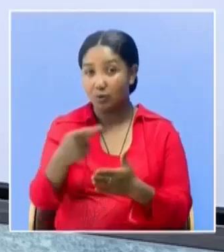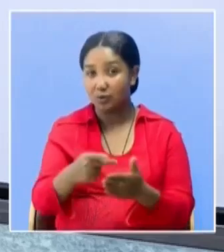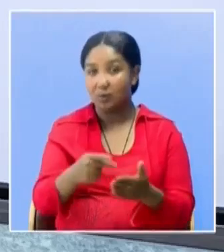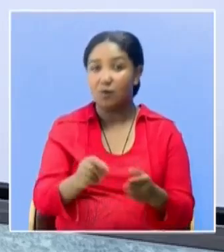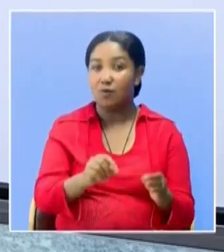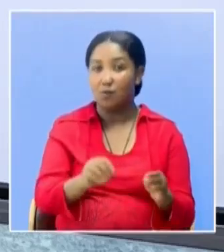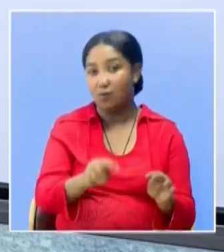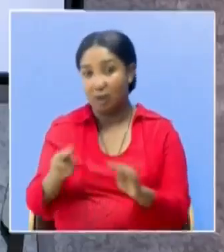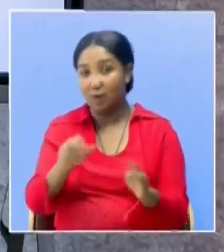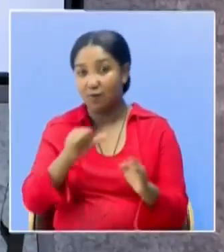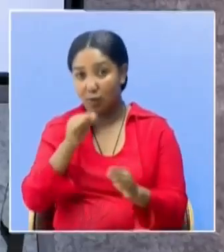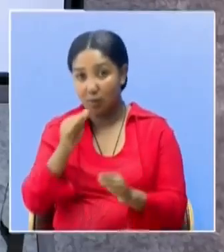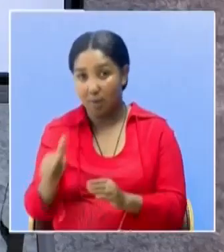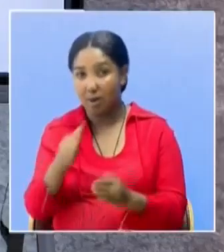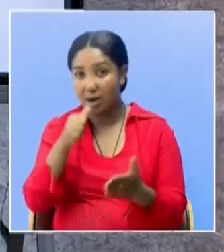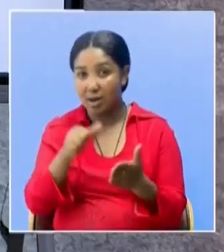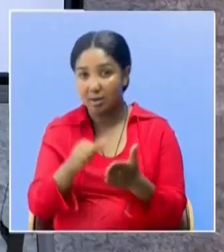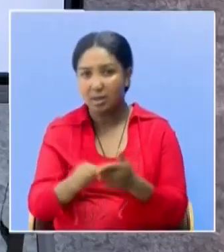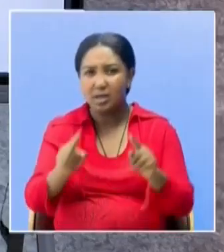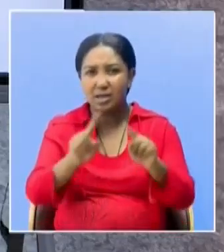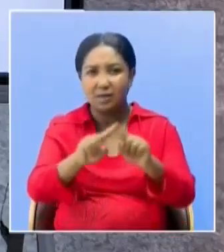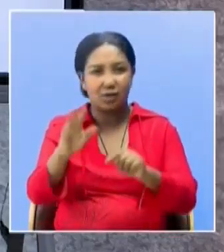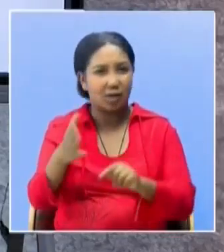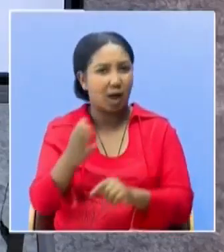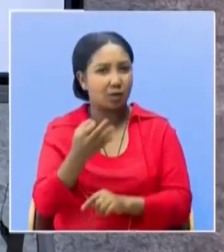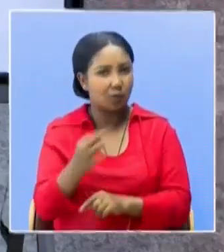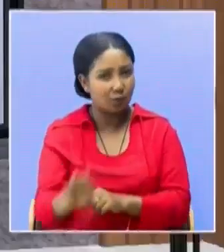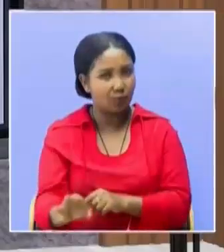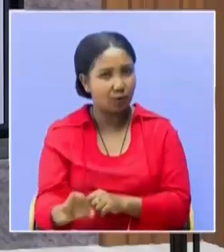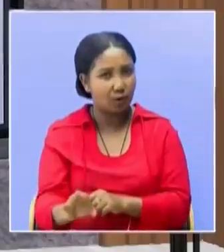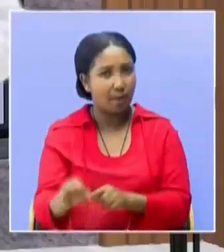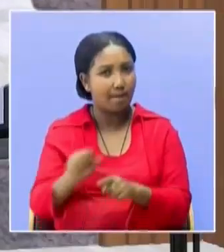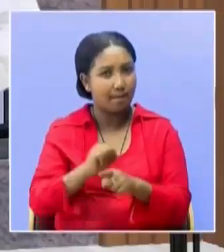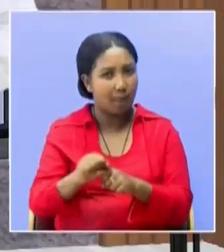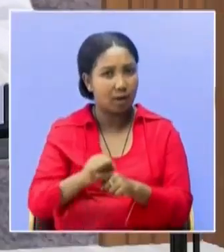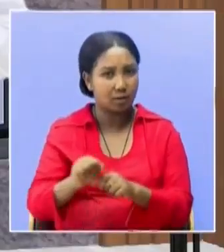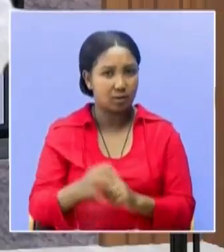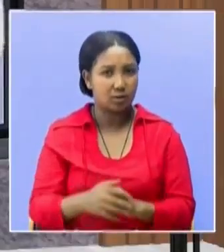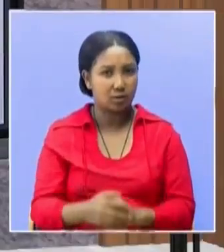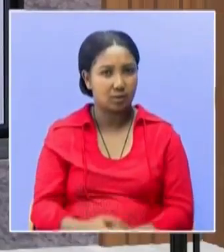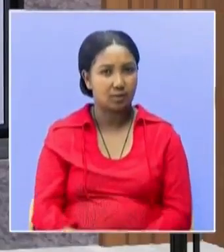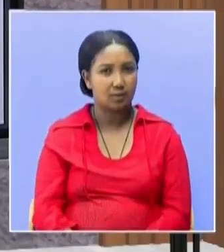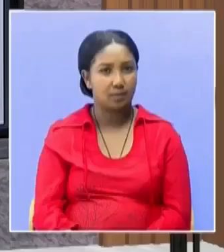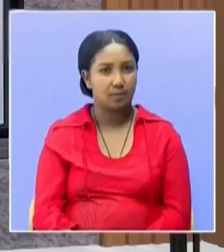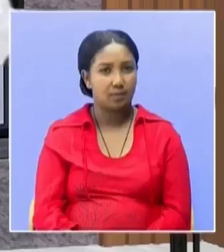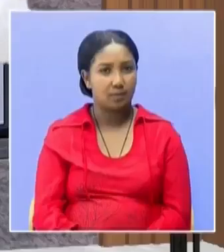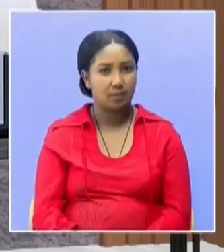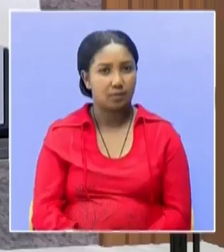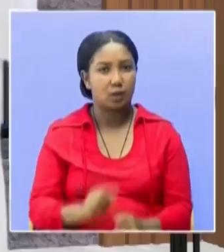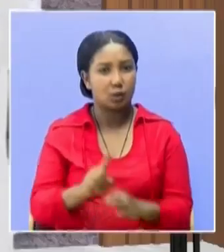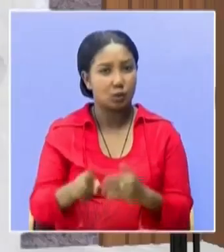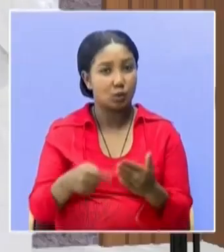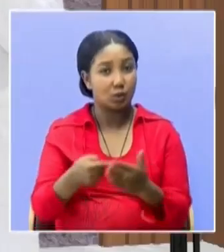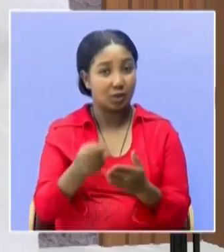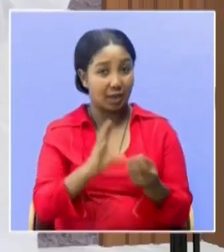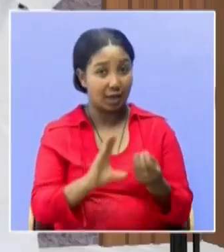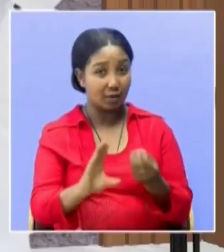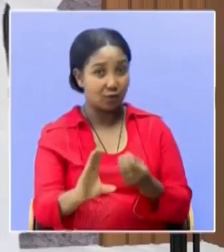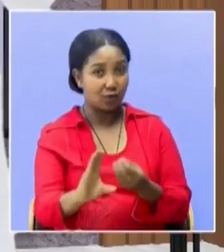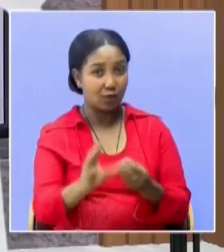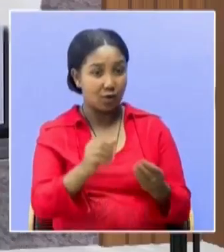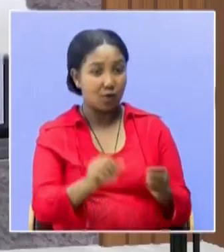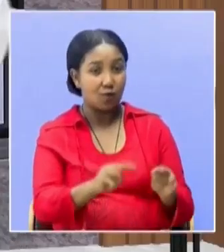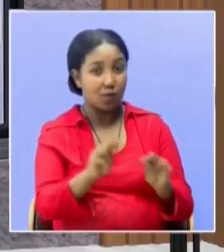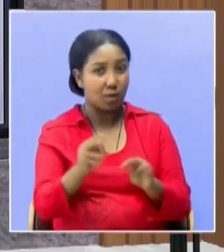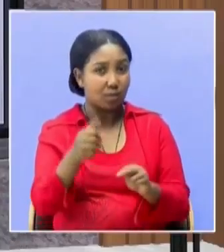and informal letter do have different kinds of what? Practice. Yeah. So in the case of formal letter, it